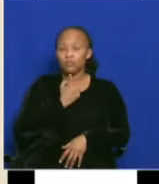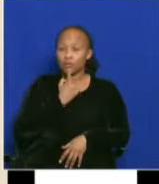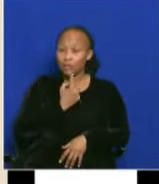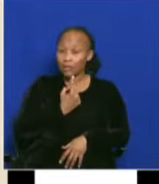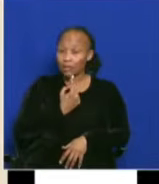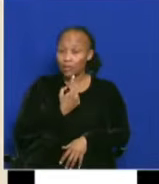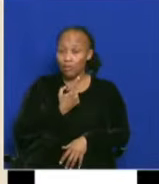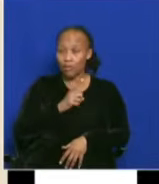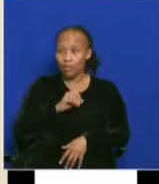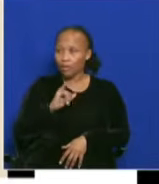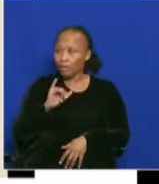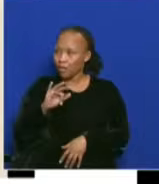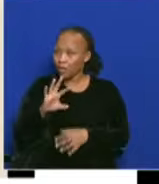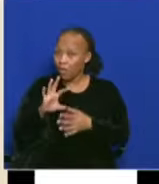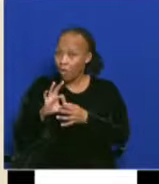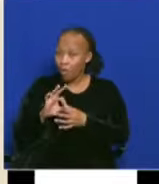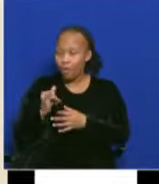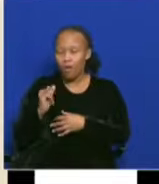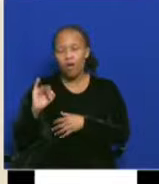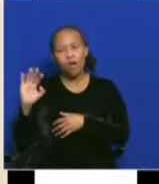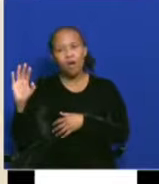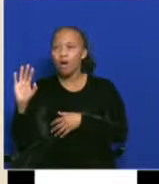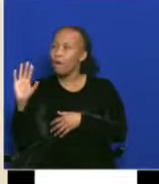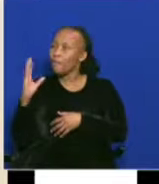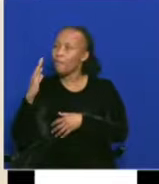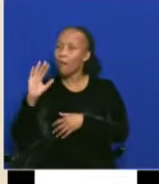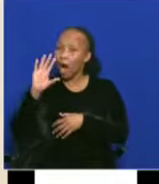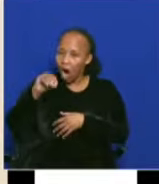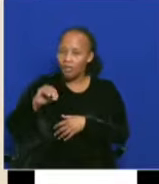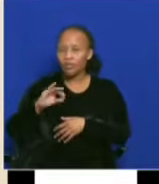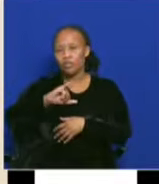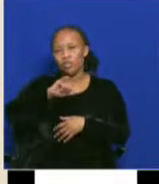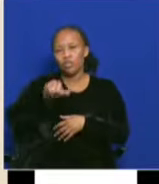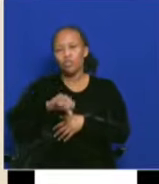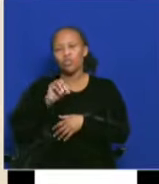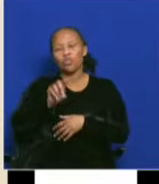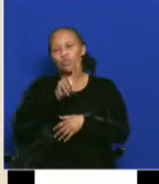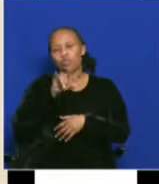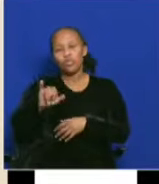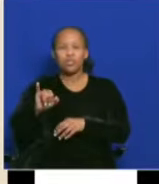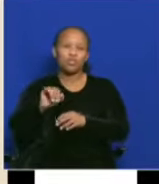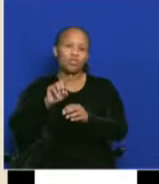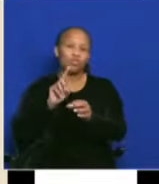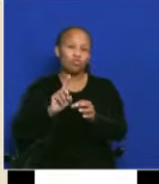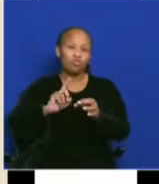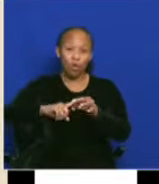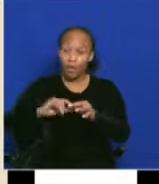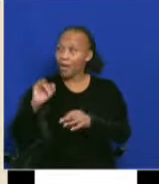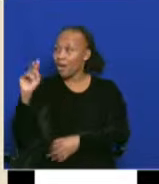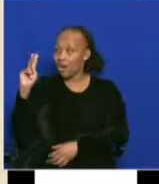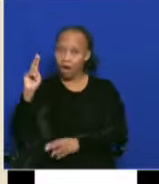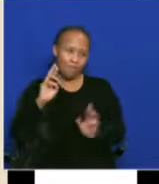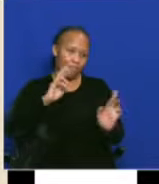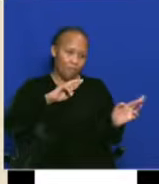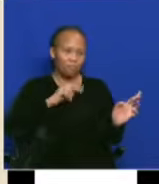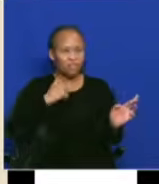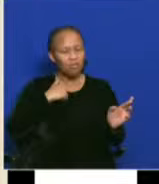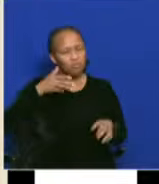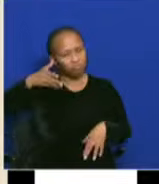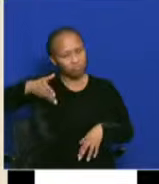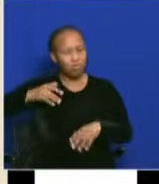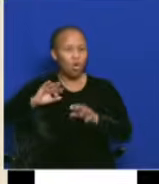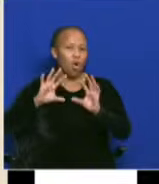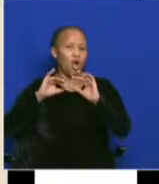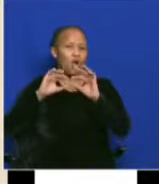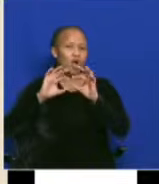ask Josie to join? And General Khan says, yes, at home. And then he asks to